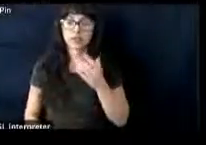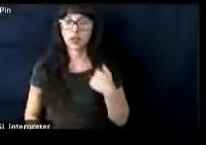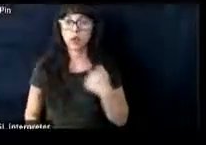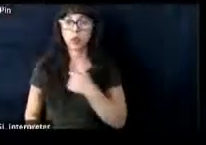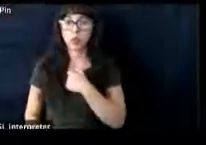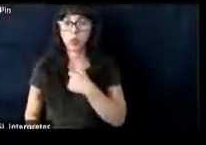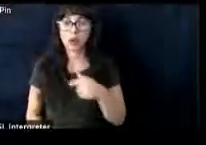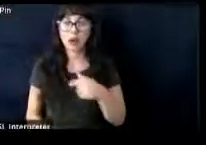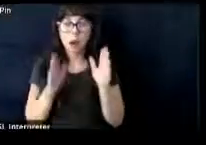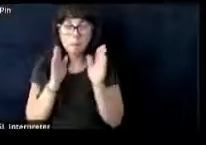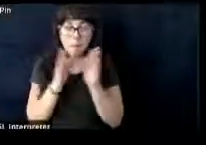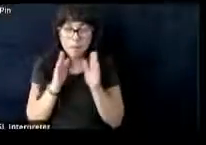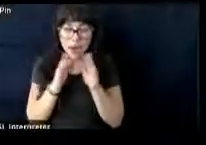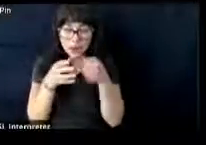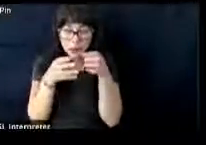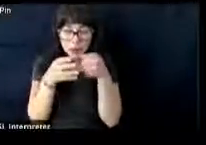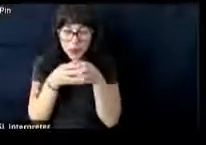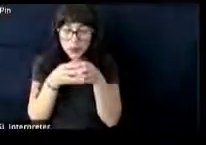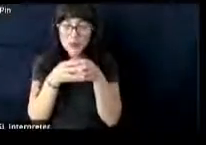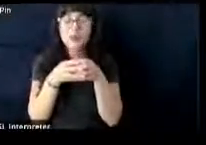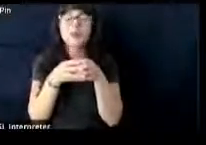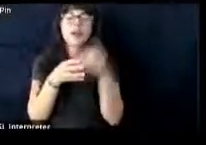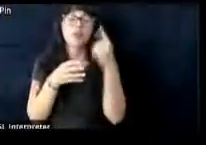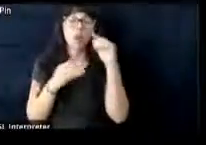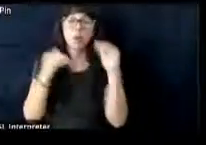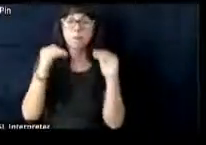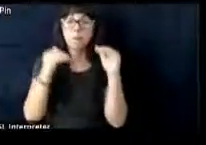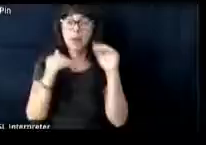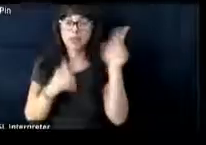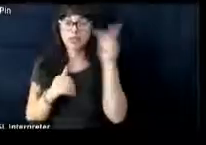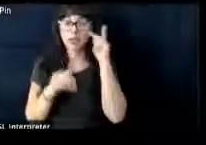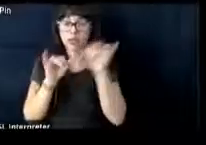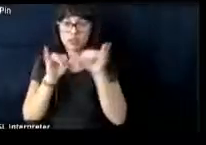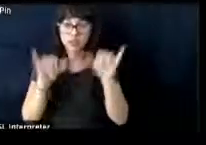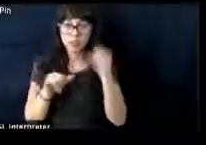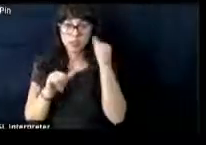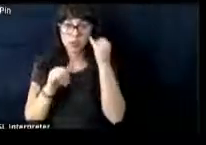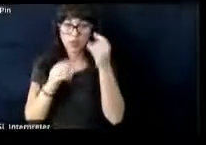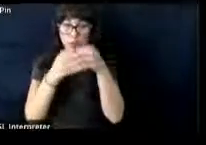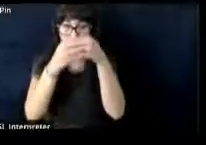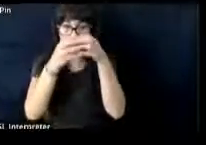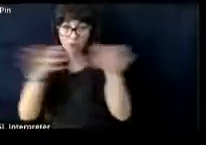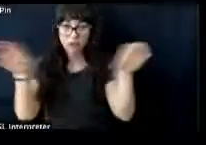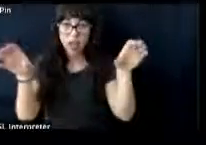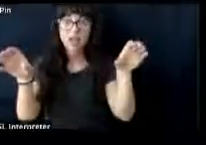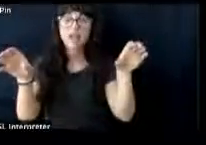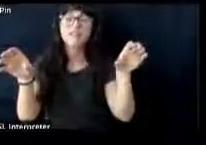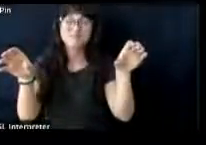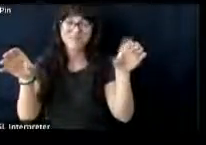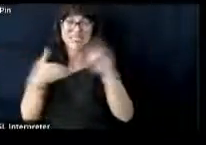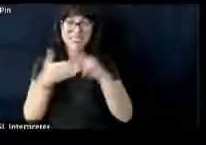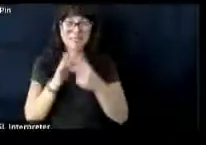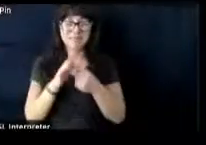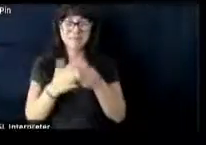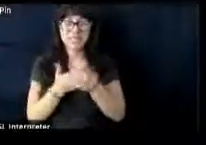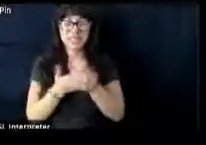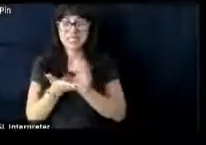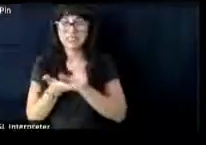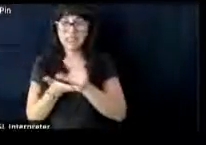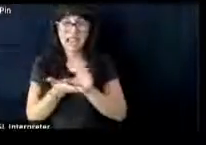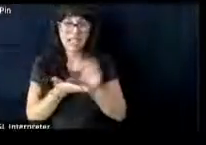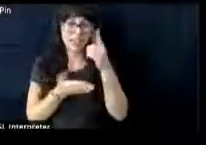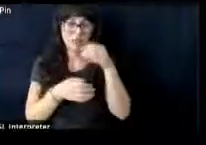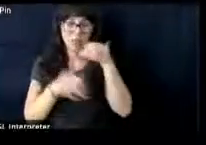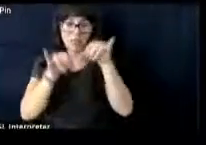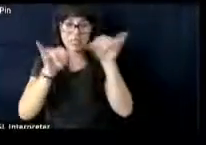of a balanced political system. Dividing or removing any part of our district means that funding our infrastructure will be parsed